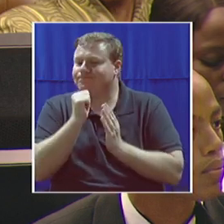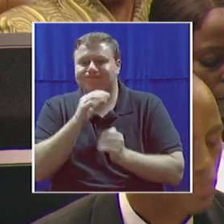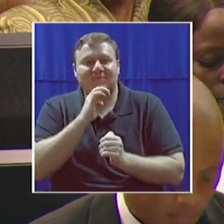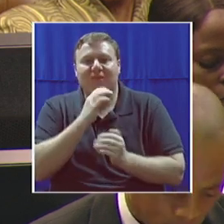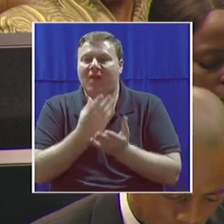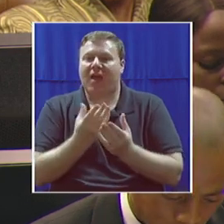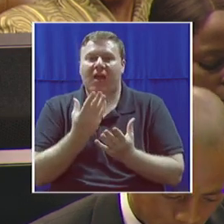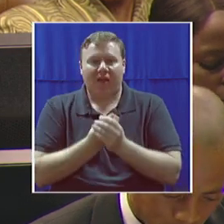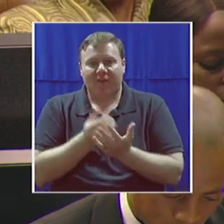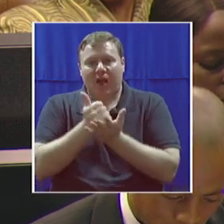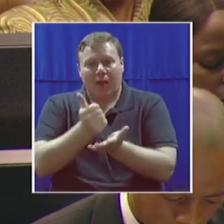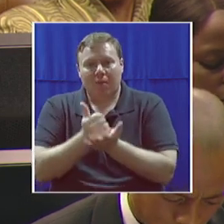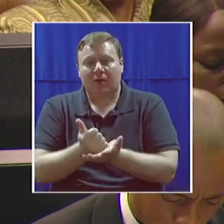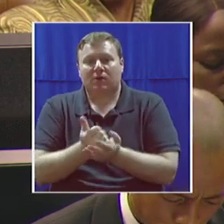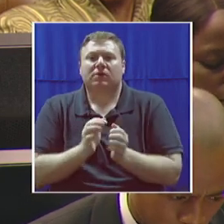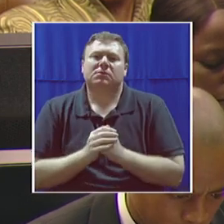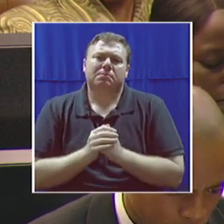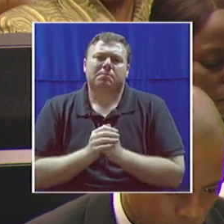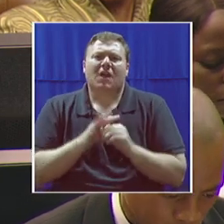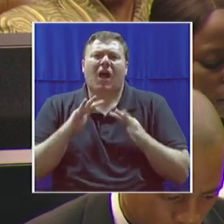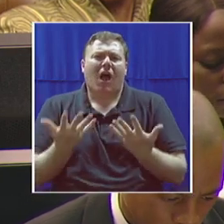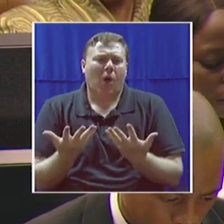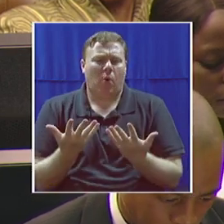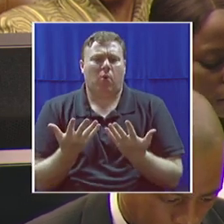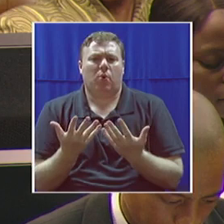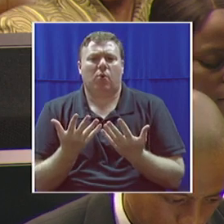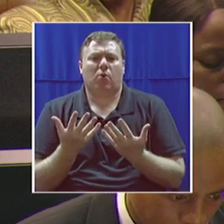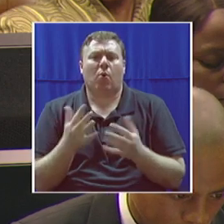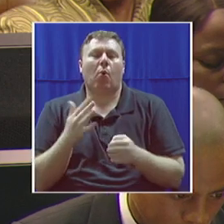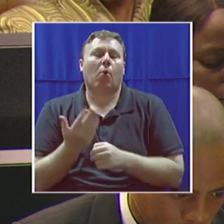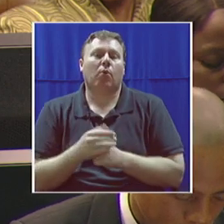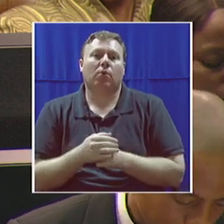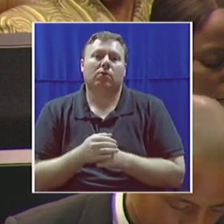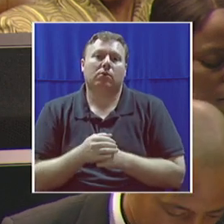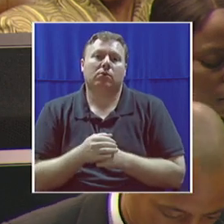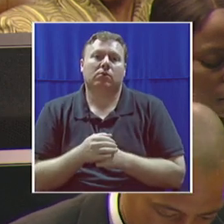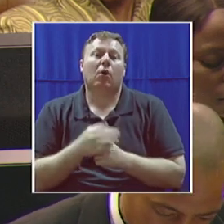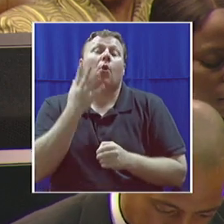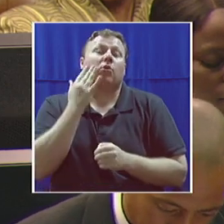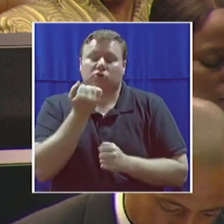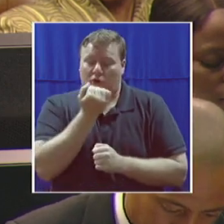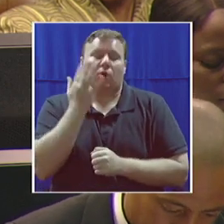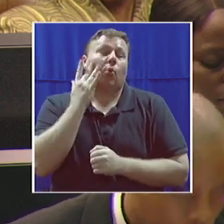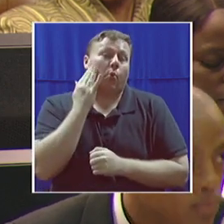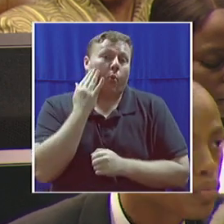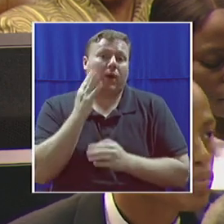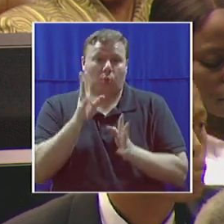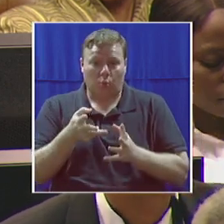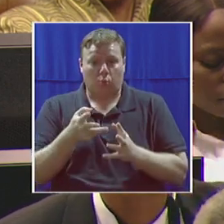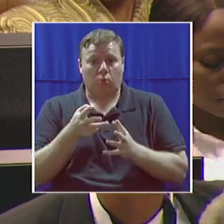finalize the development of the labor migration policy that will regulate the employment of foreign Nationals and the employment